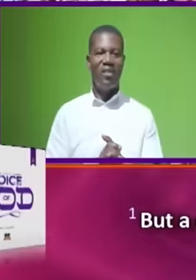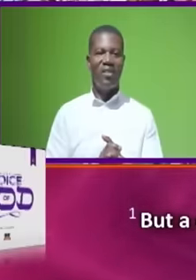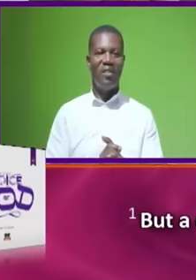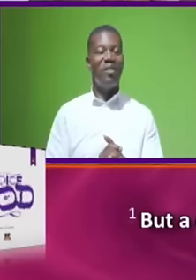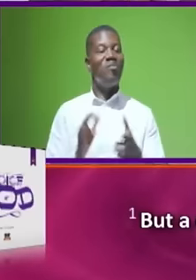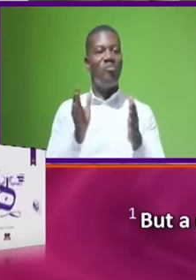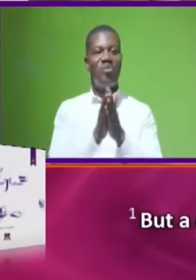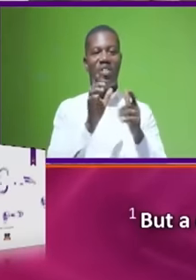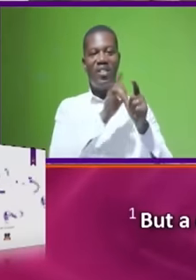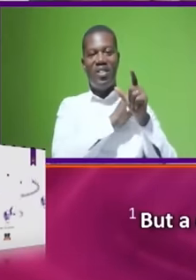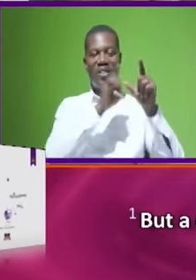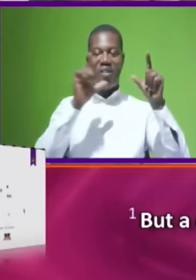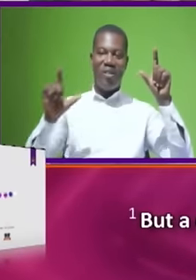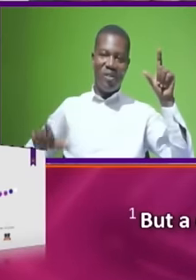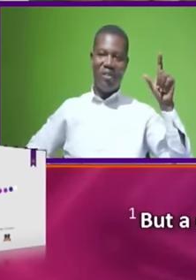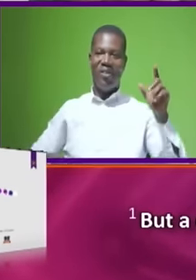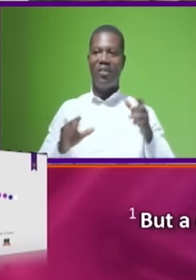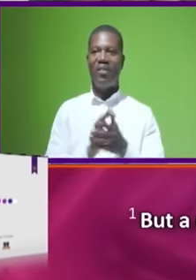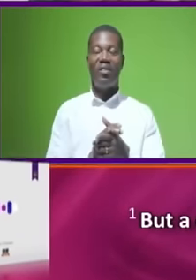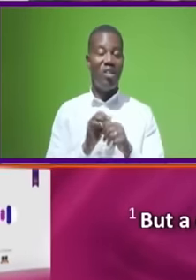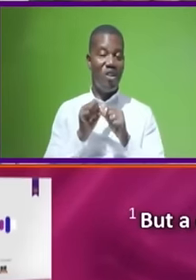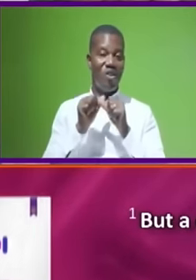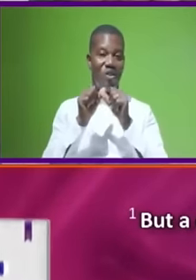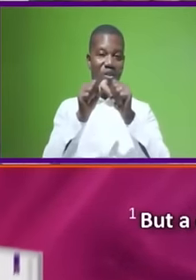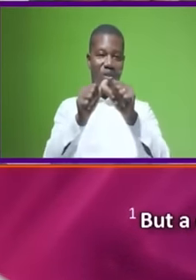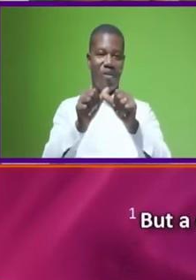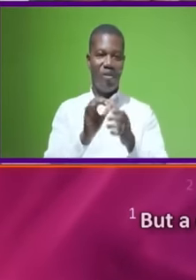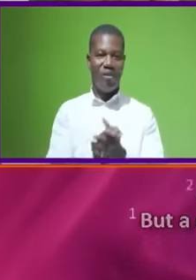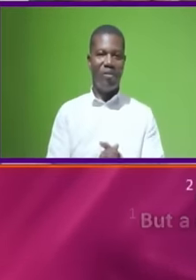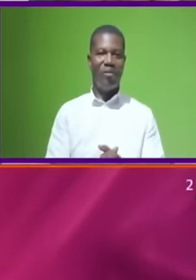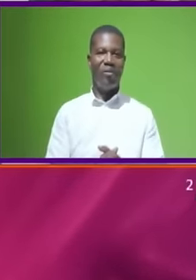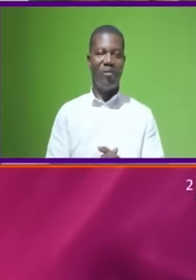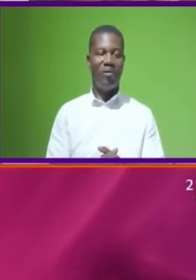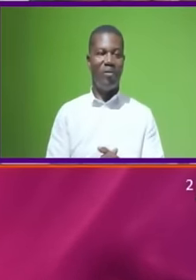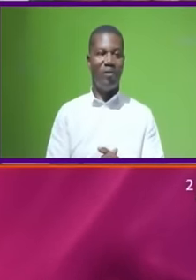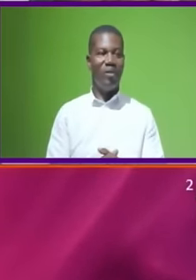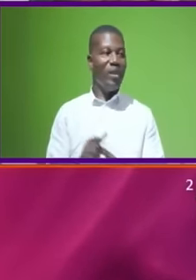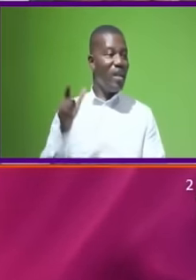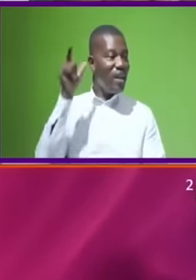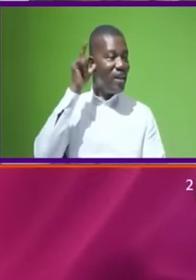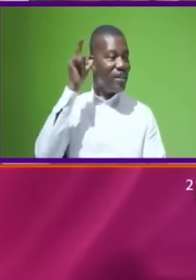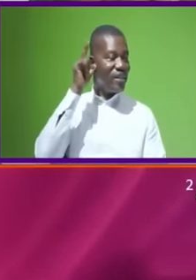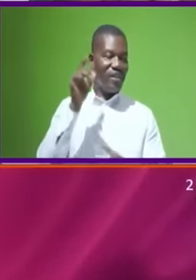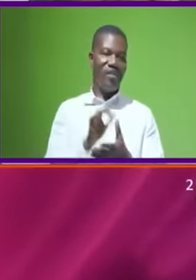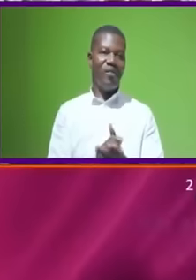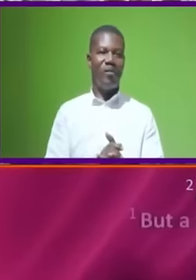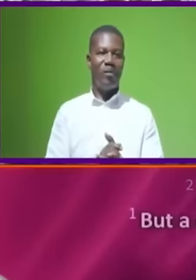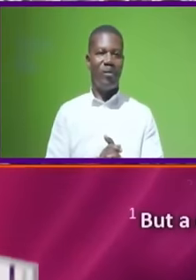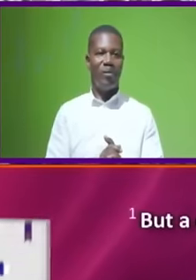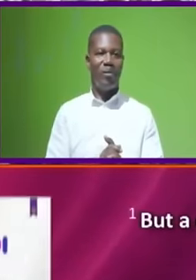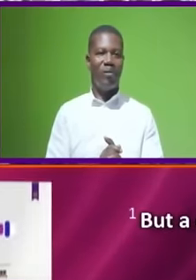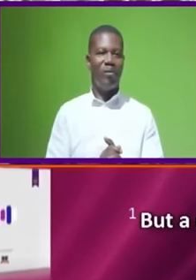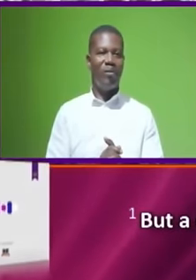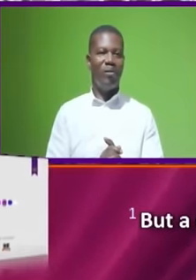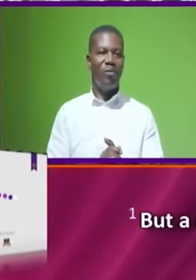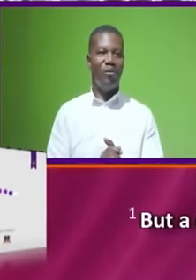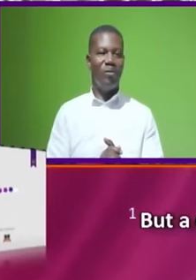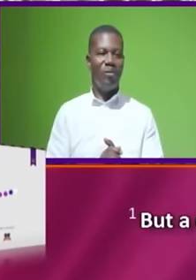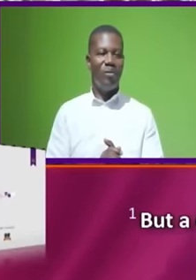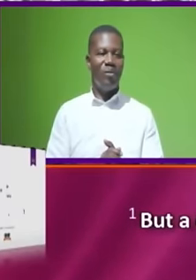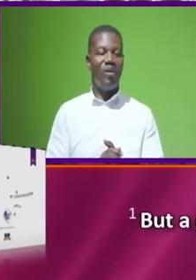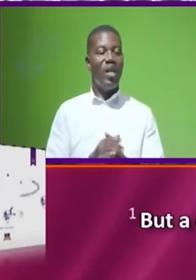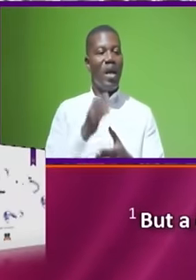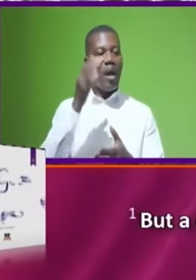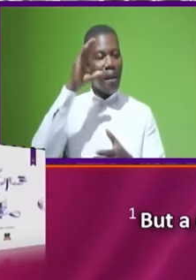Praise the Lord. Yanko. Verse 5. Muntie. Na obere ma bi a ne din di Anania.